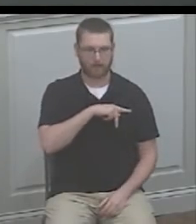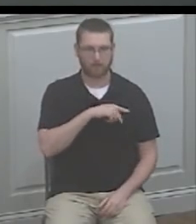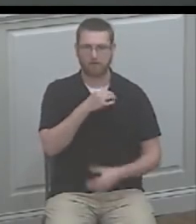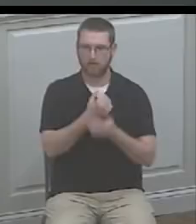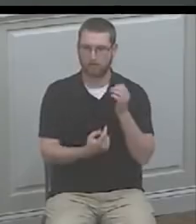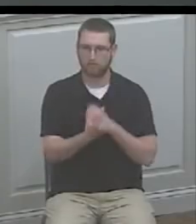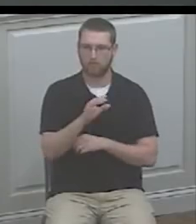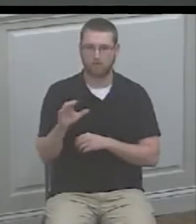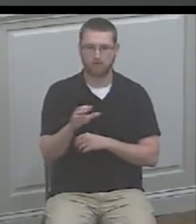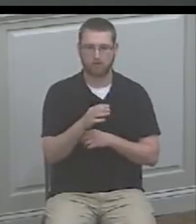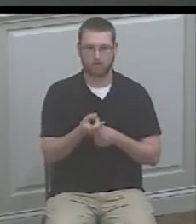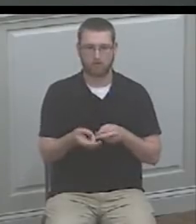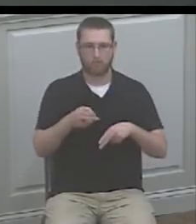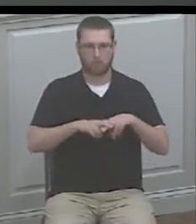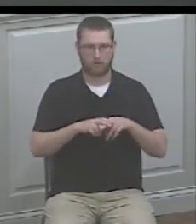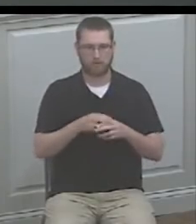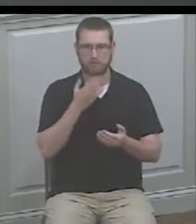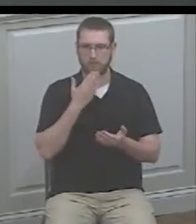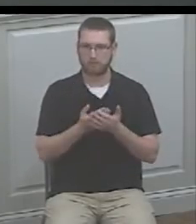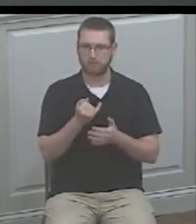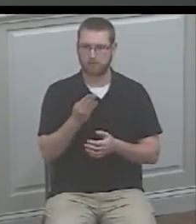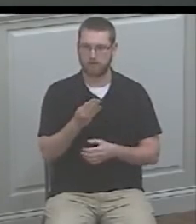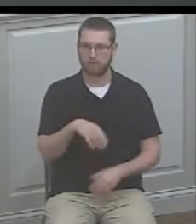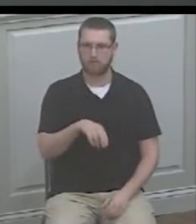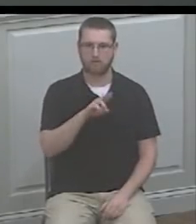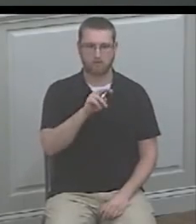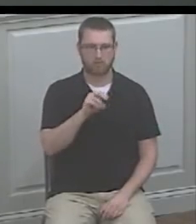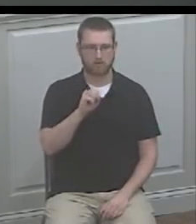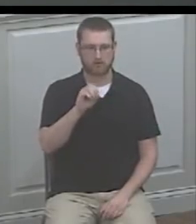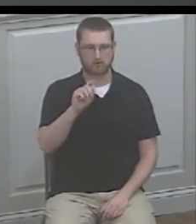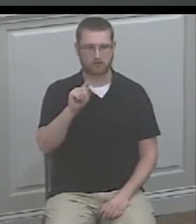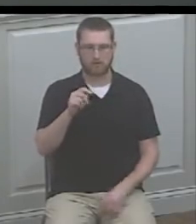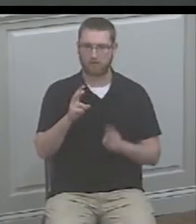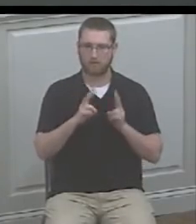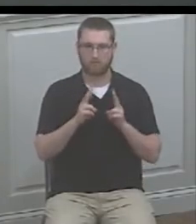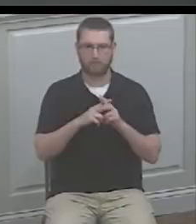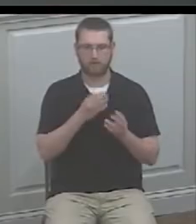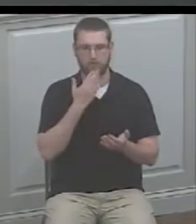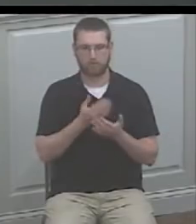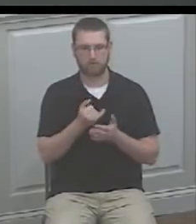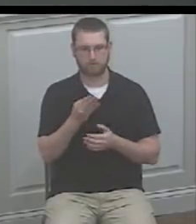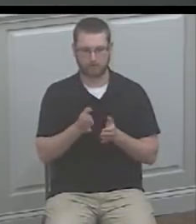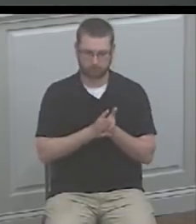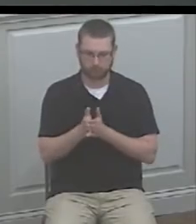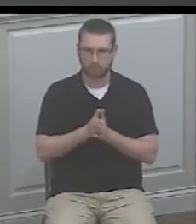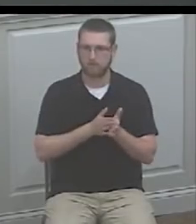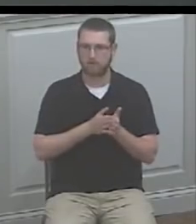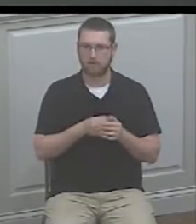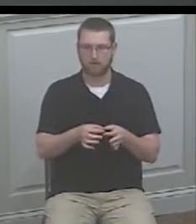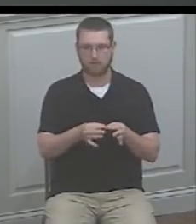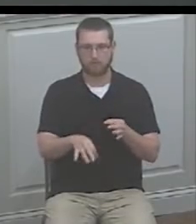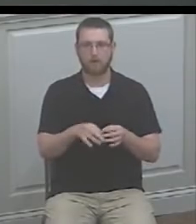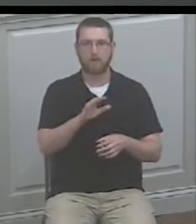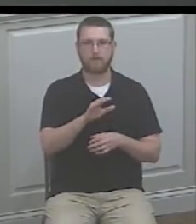on your salary adjustments. We commend Mr. Scott for being very advantageous and frank in his efforts